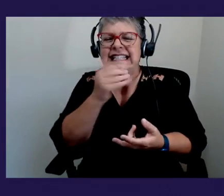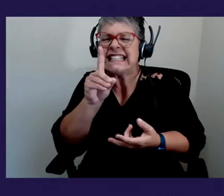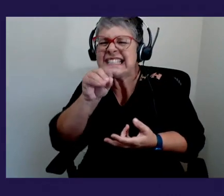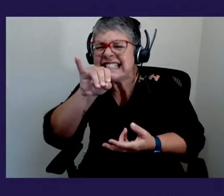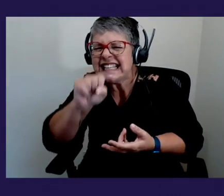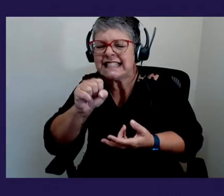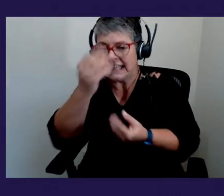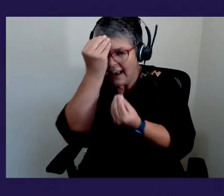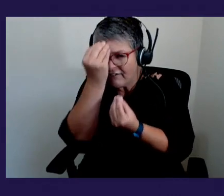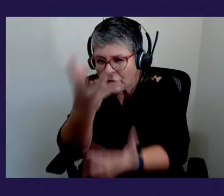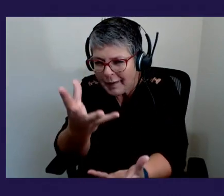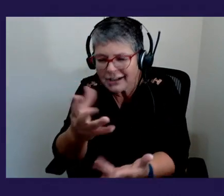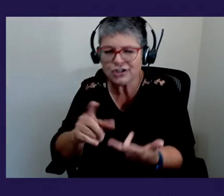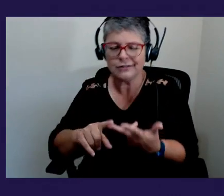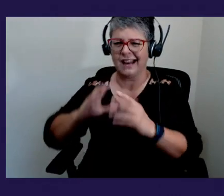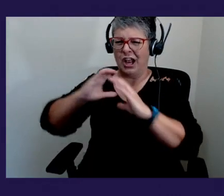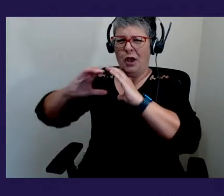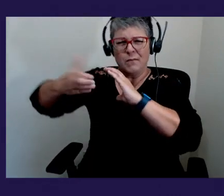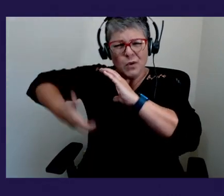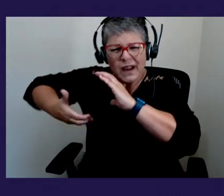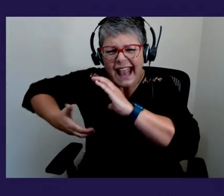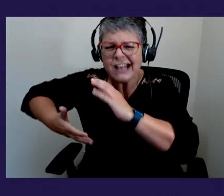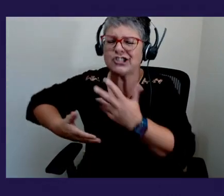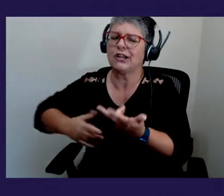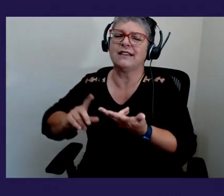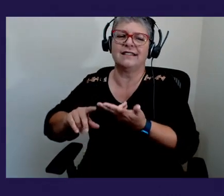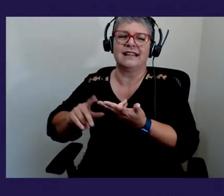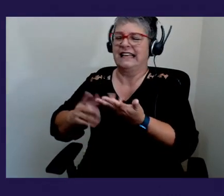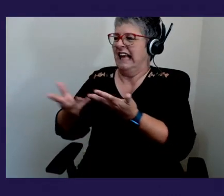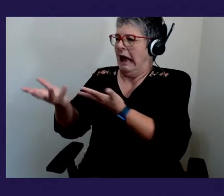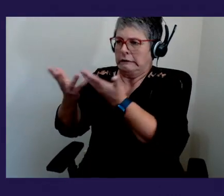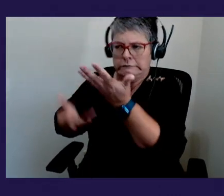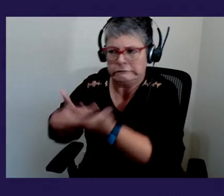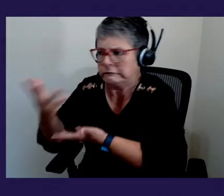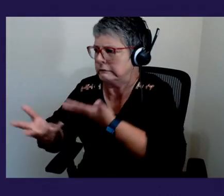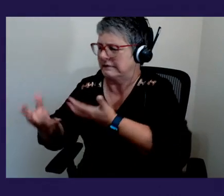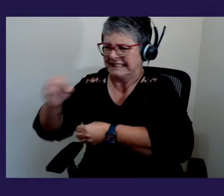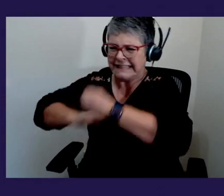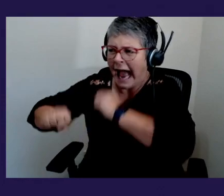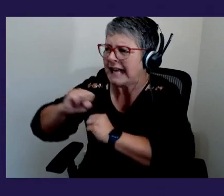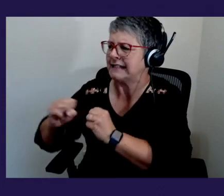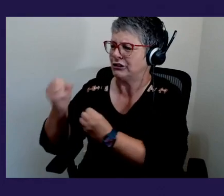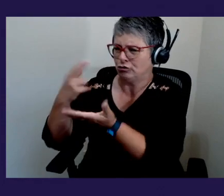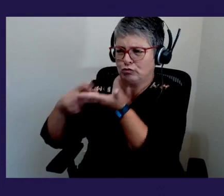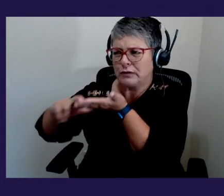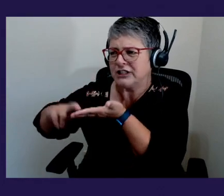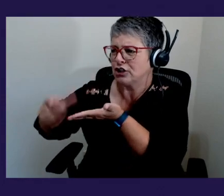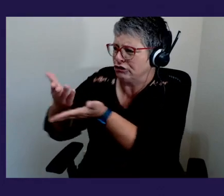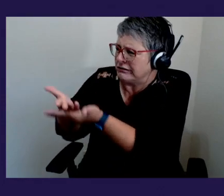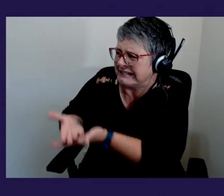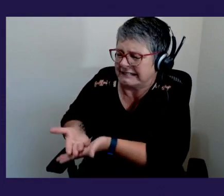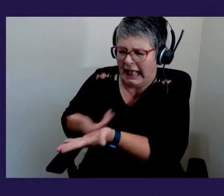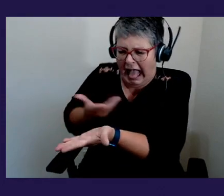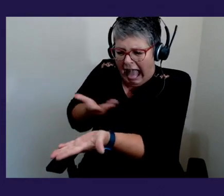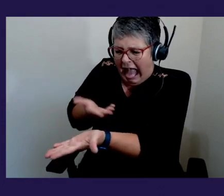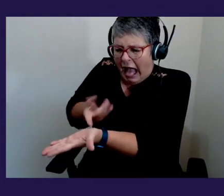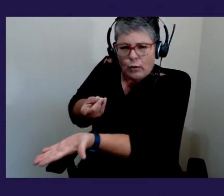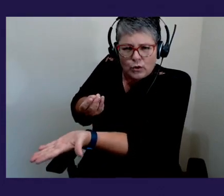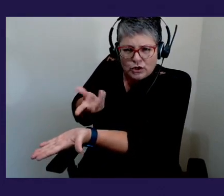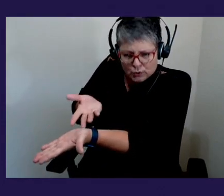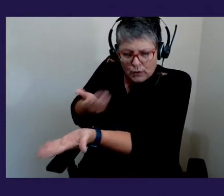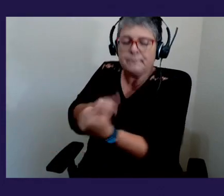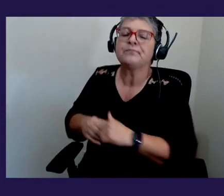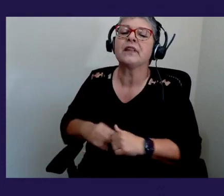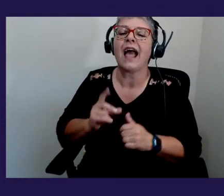poor communication and difficulties translating our science. Certainly, we've seen the political narratives play a